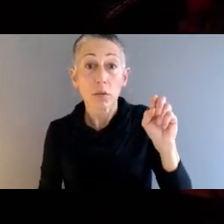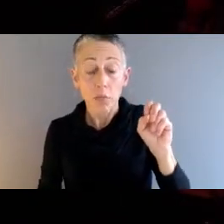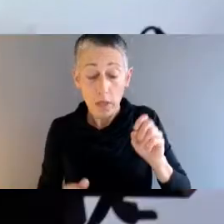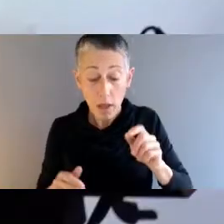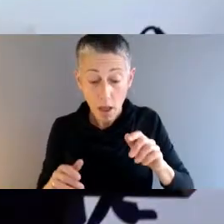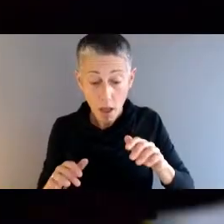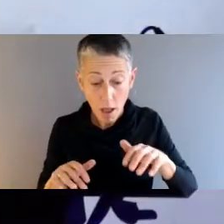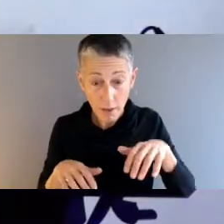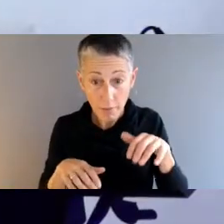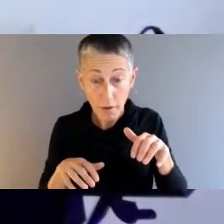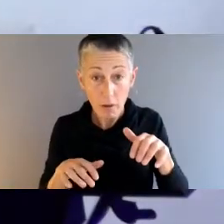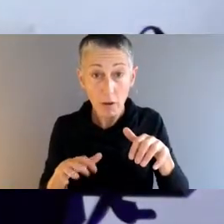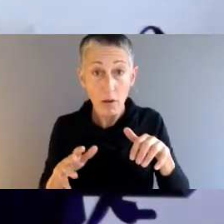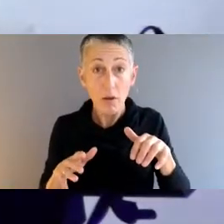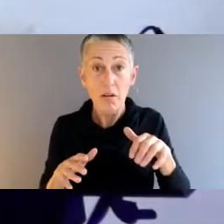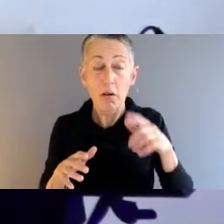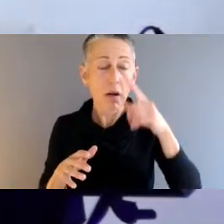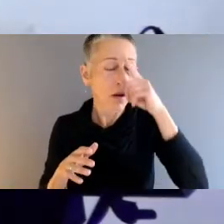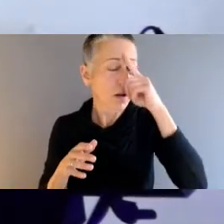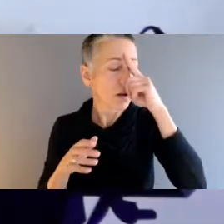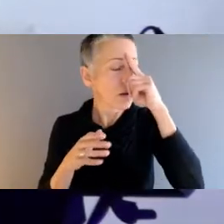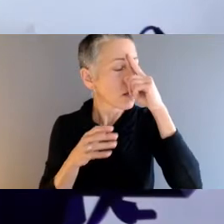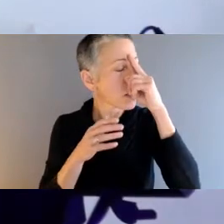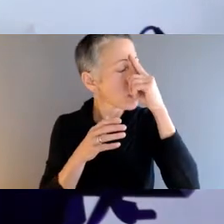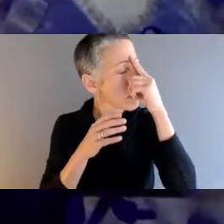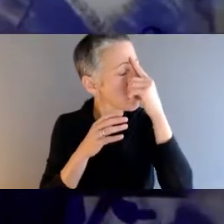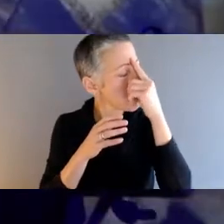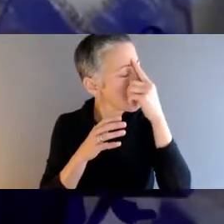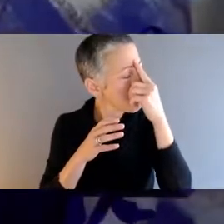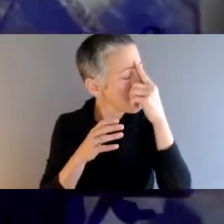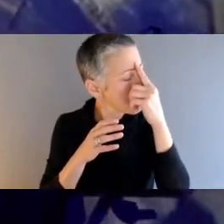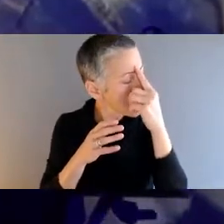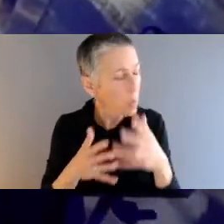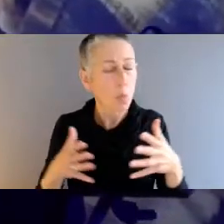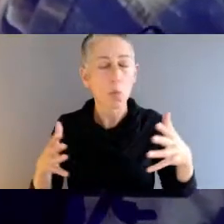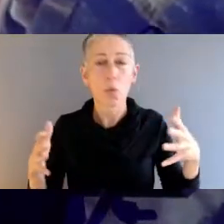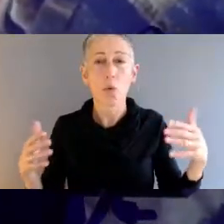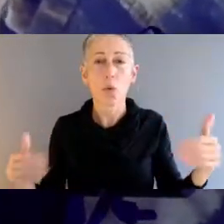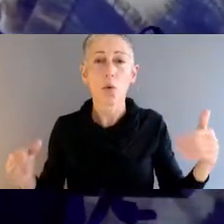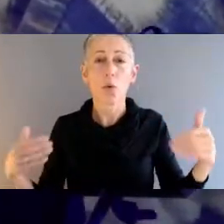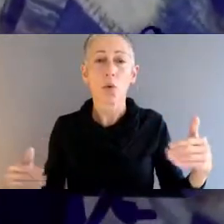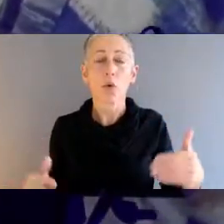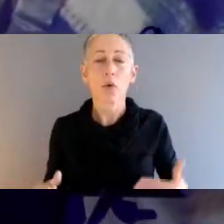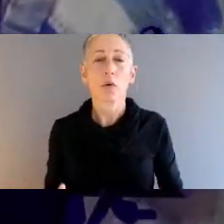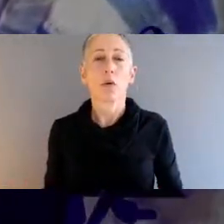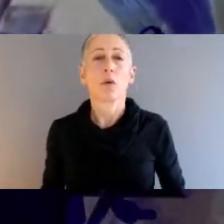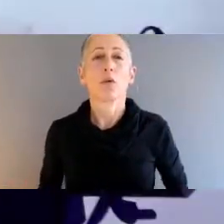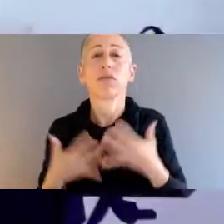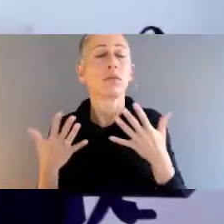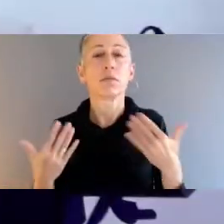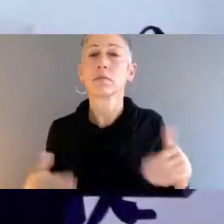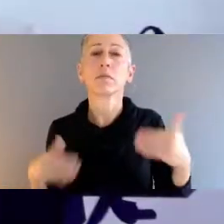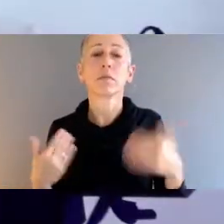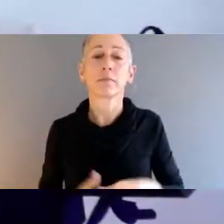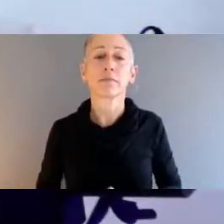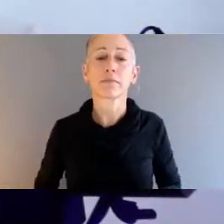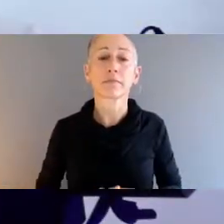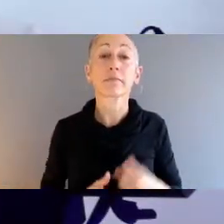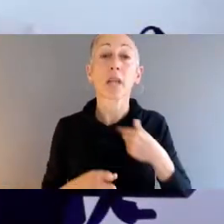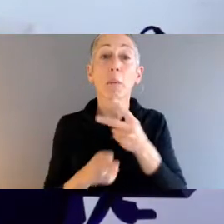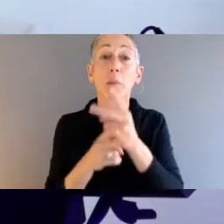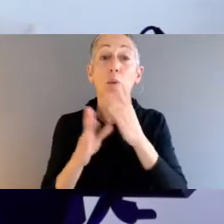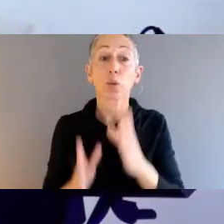love music so much and it really, really speaks to me and through me. I'm a producer. I